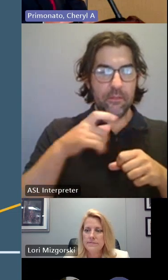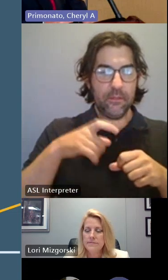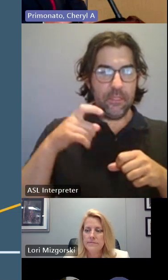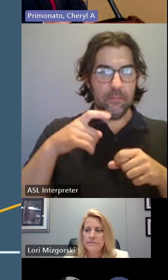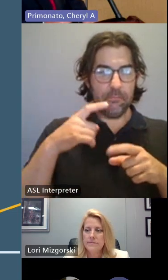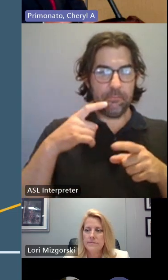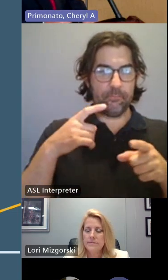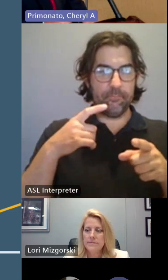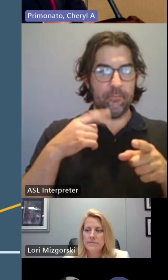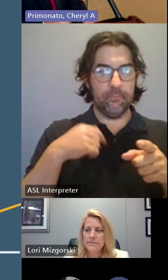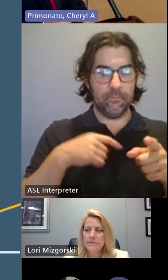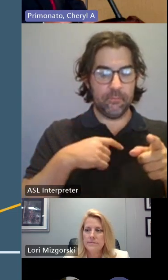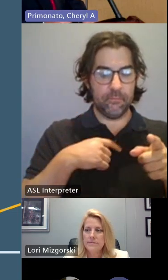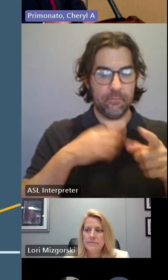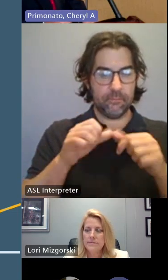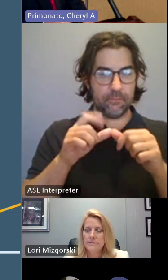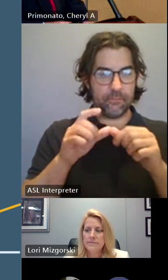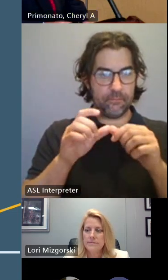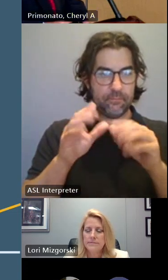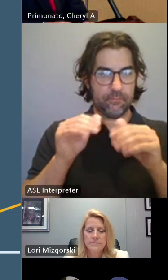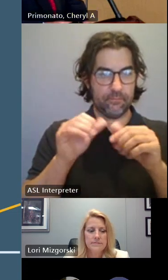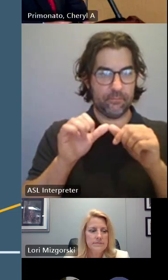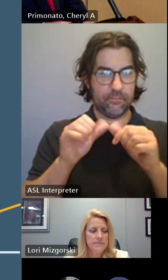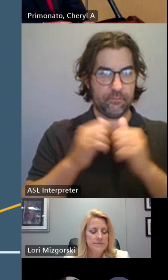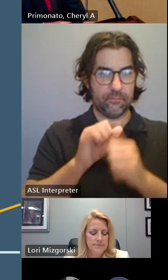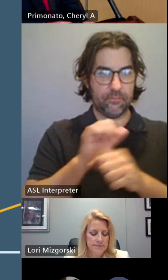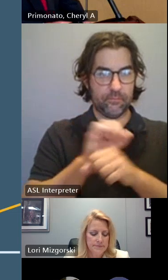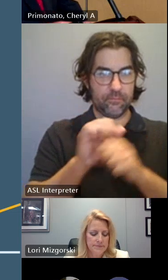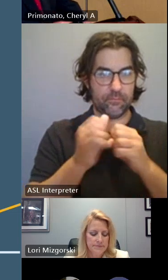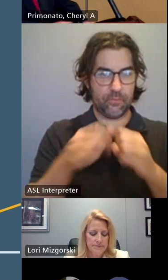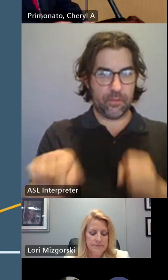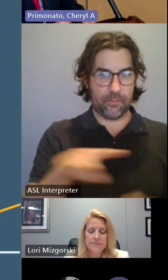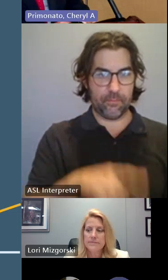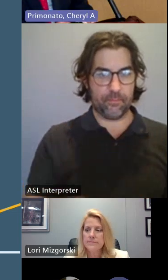we're expecting to continue to work with them.